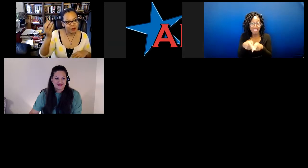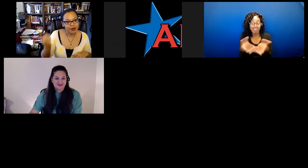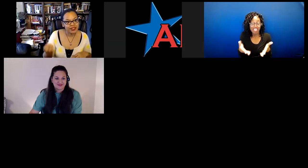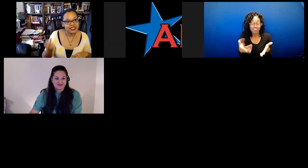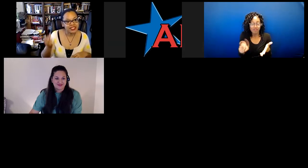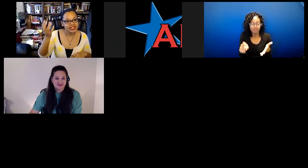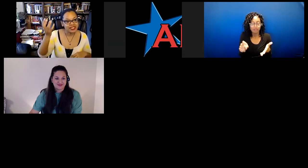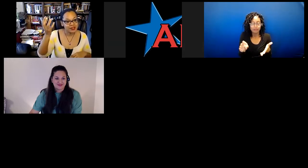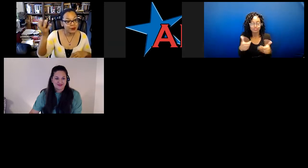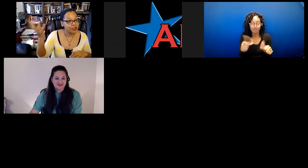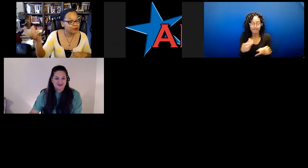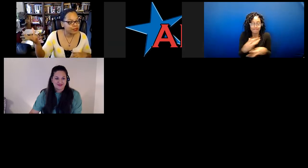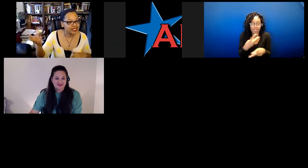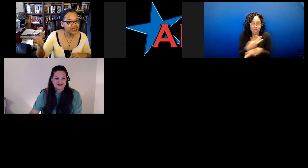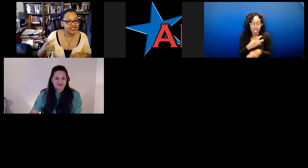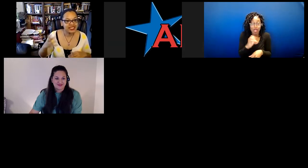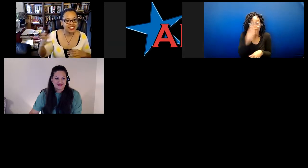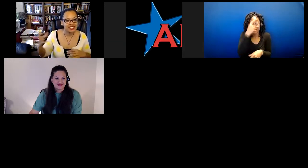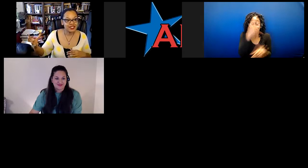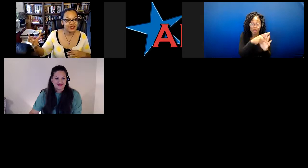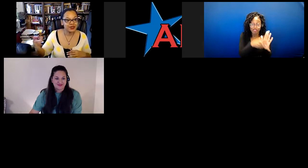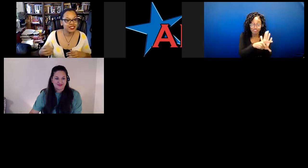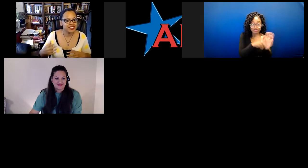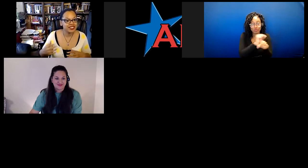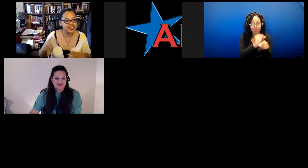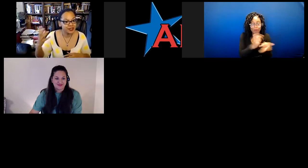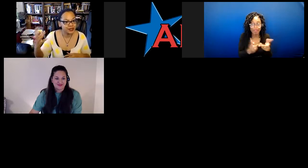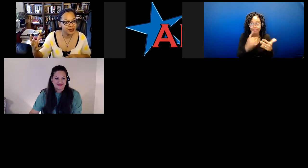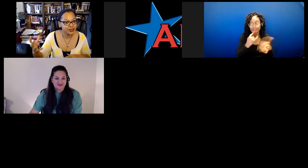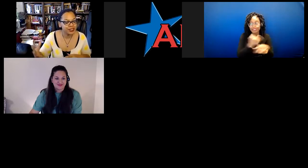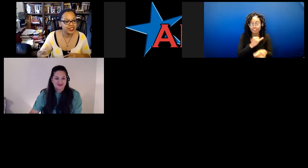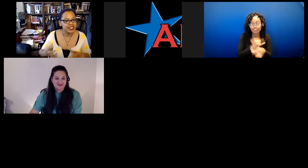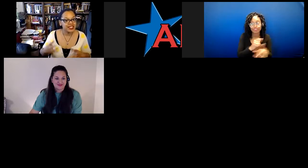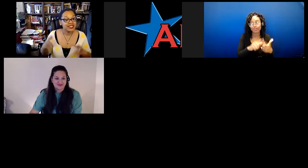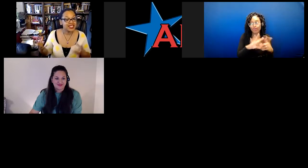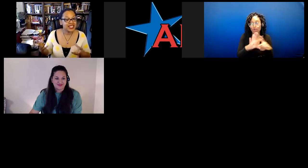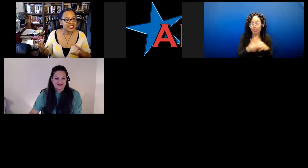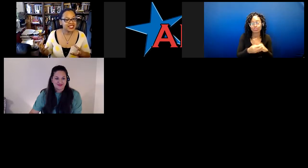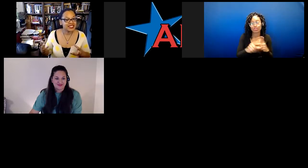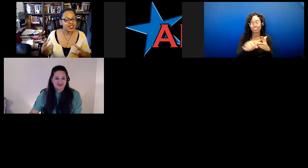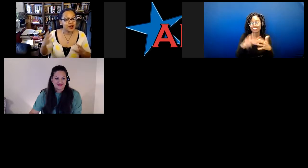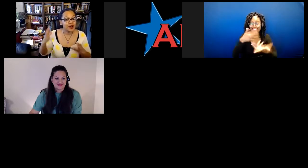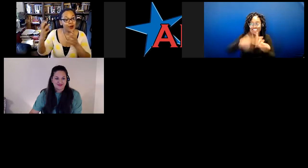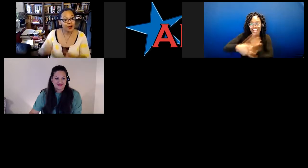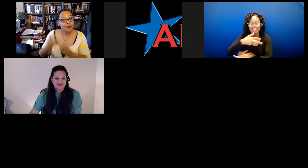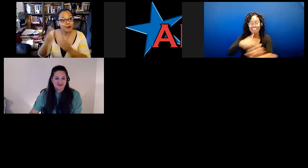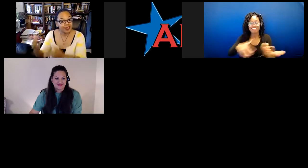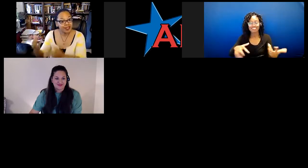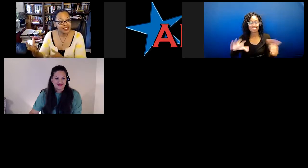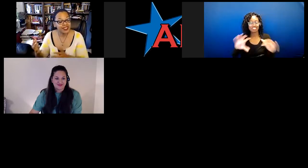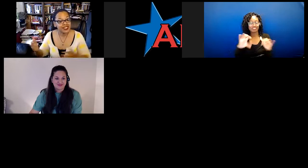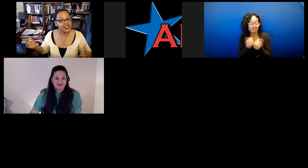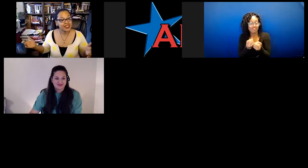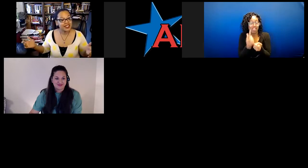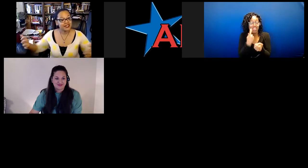like policies, workplaces, institutions, cultures, societies are all